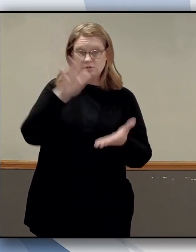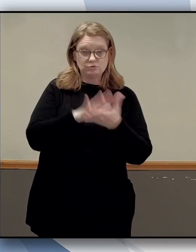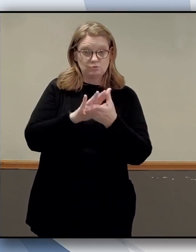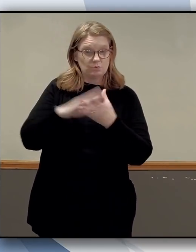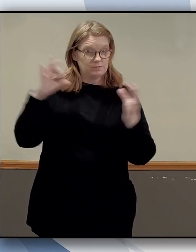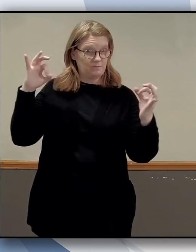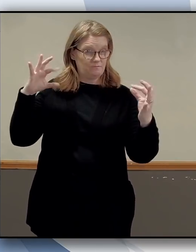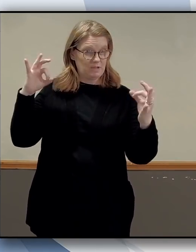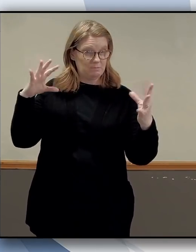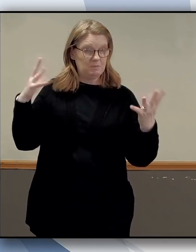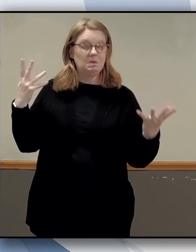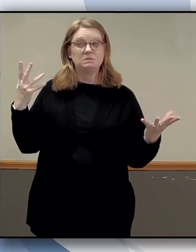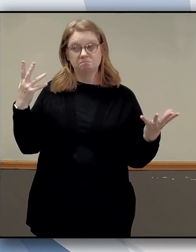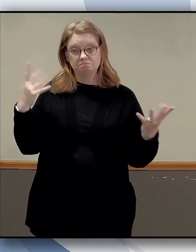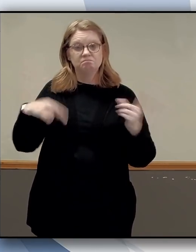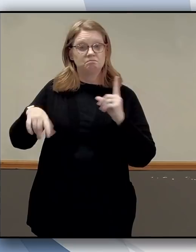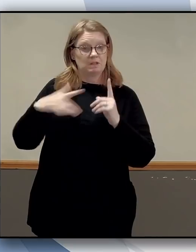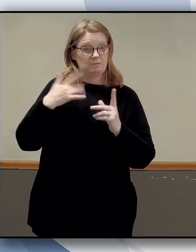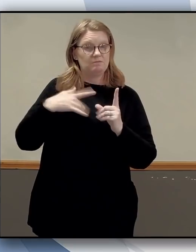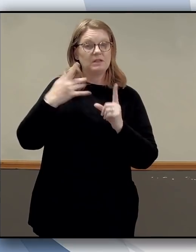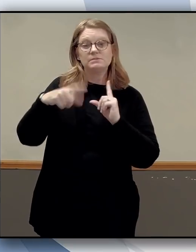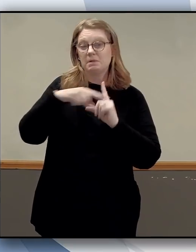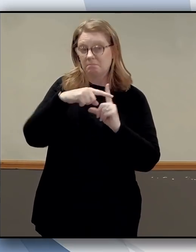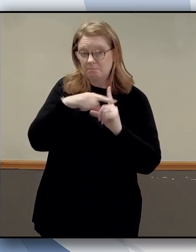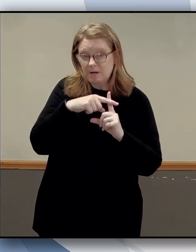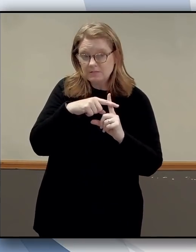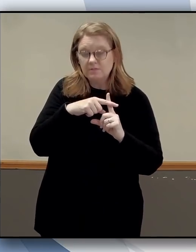this change on mask wearing has been positive, and we've seen an